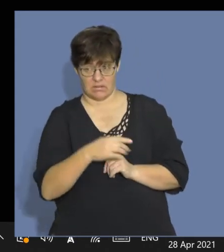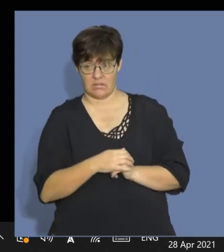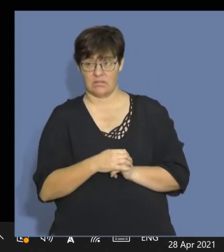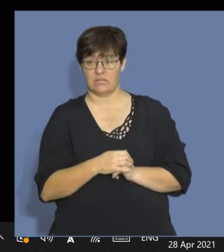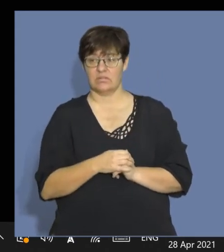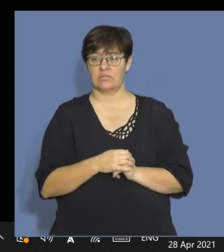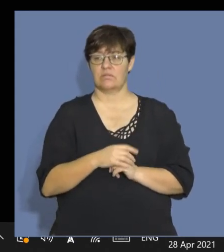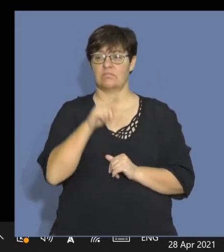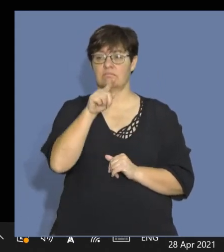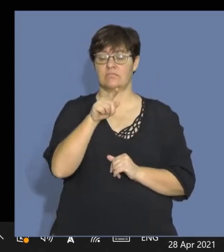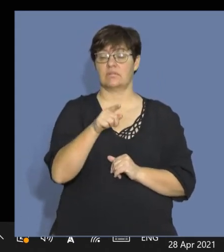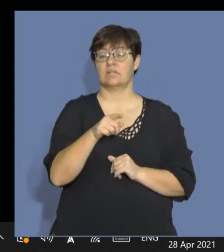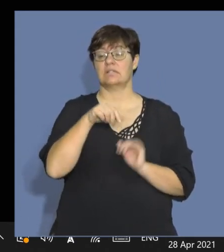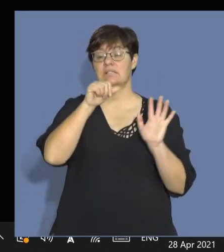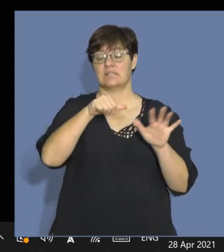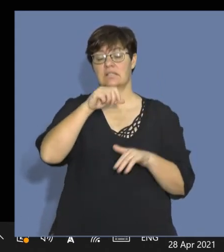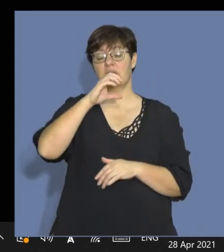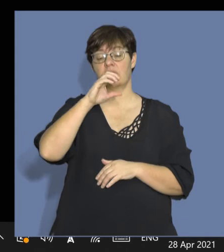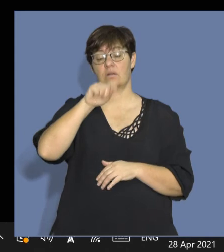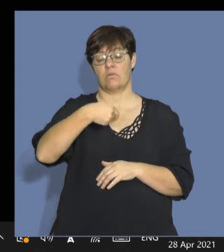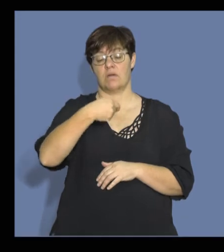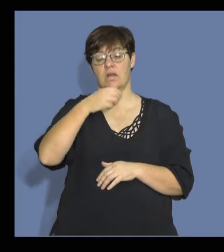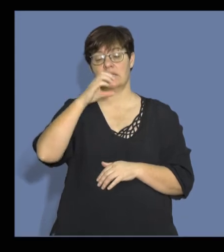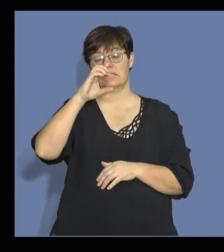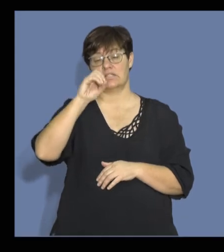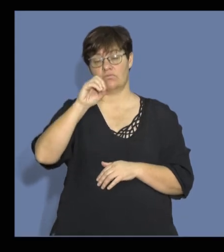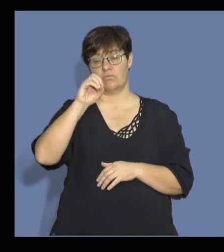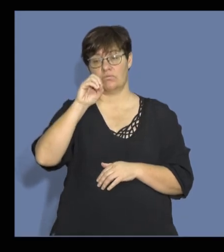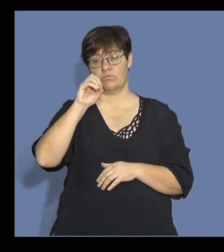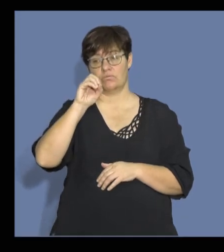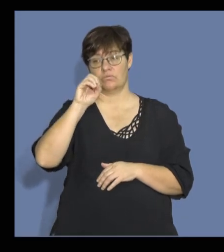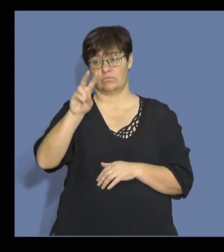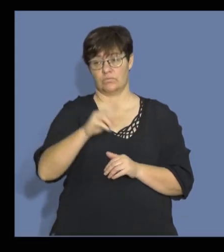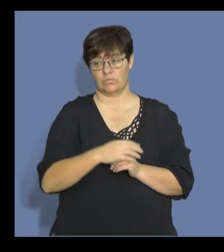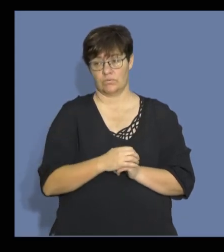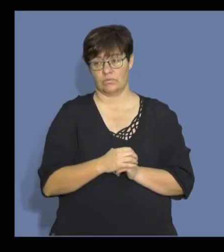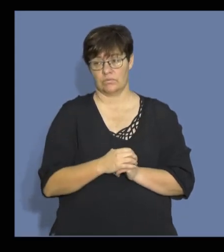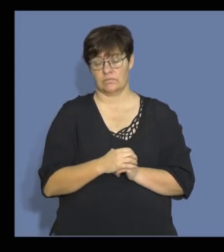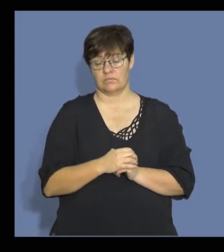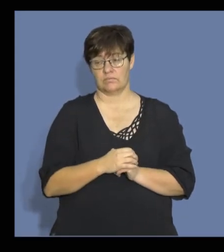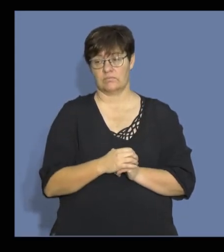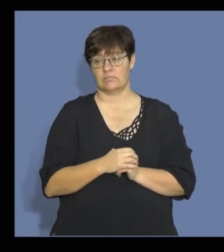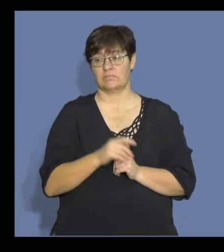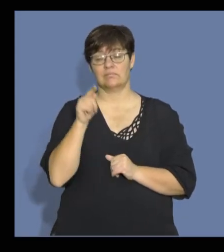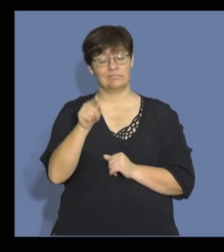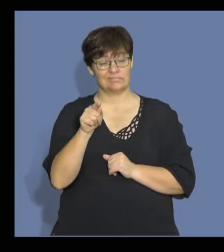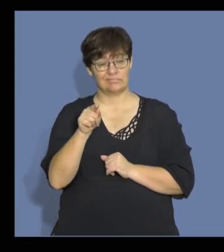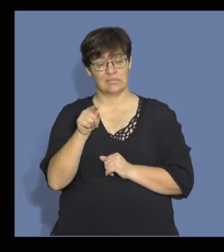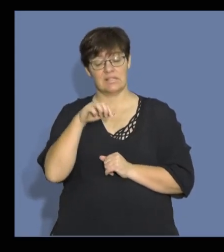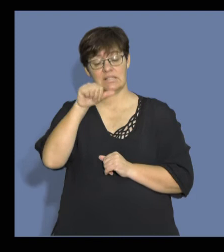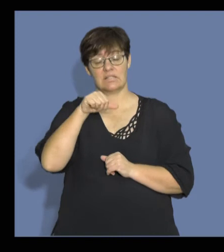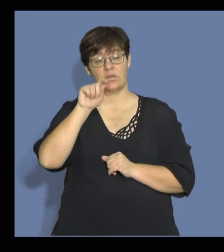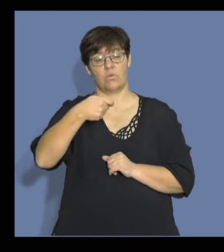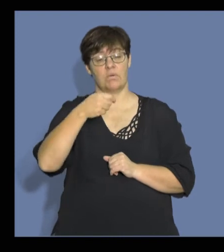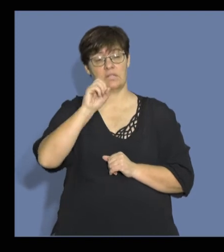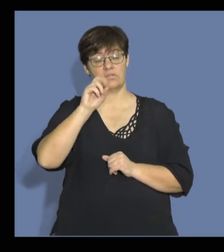that. And so the answer that I got there was 16,02. And so the perimeter of this shape is